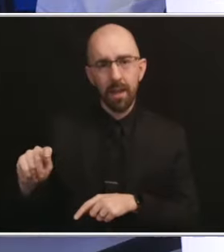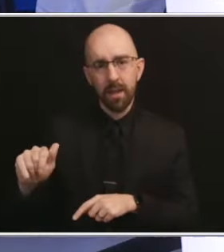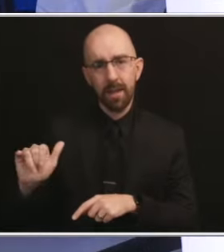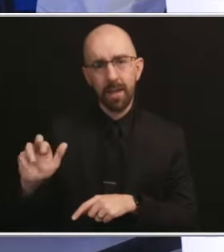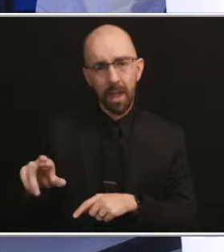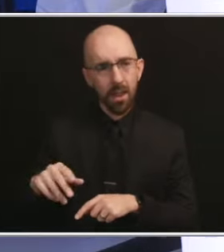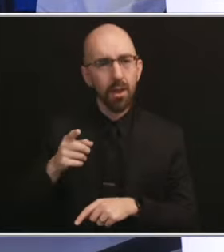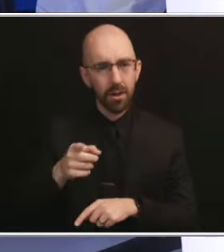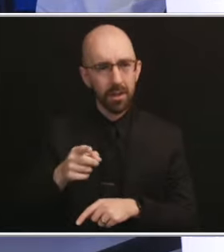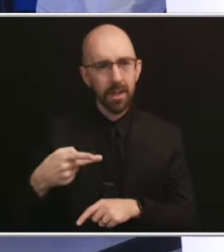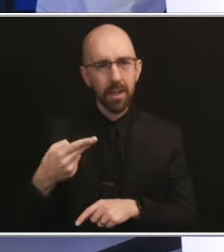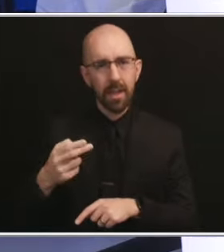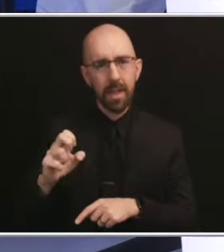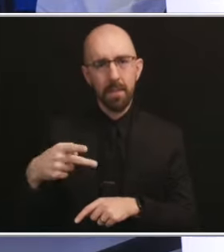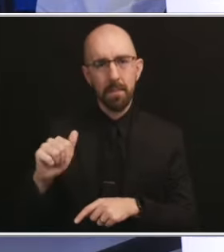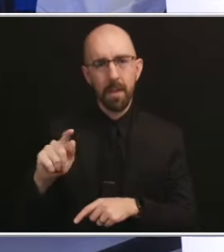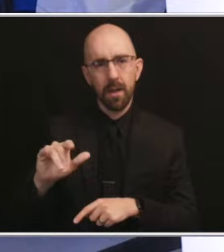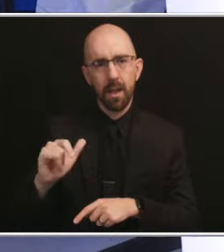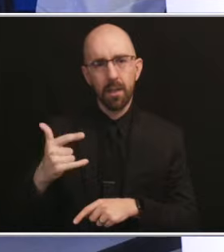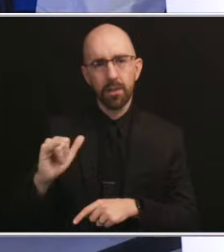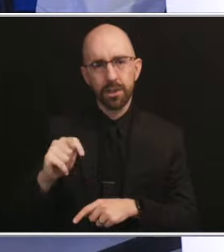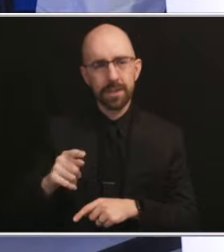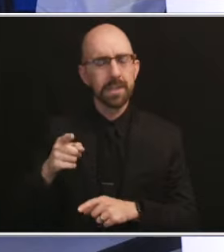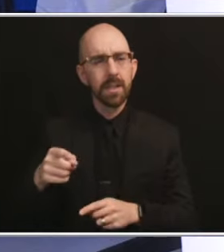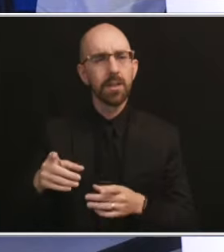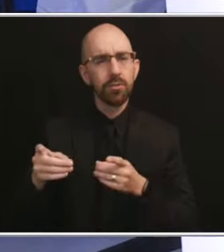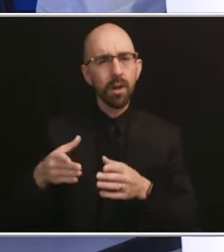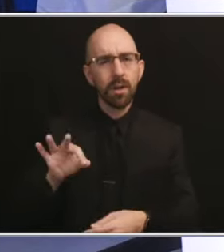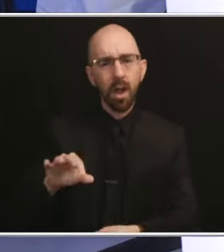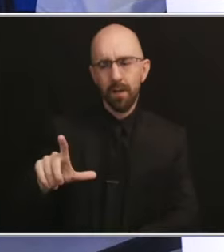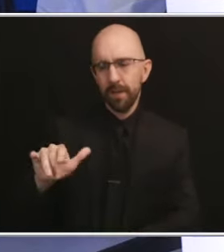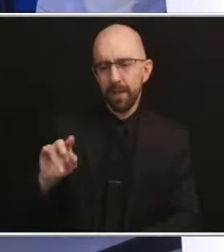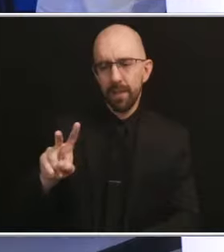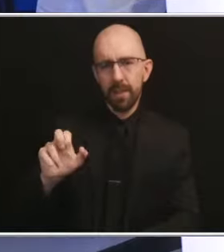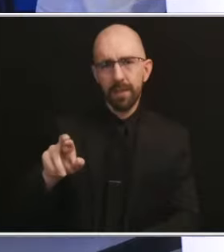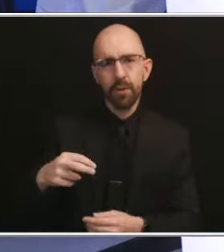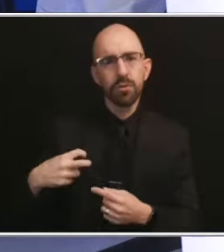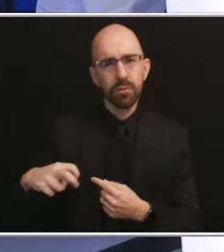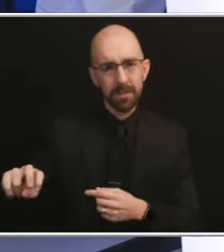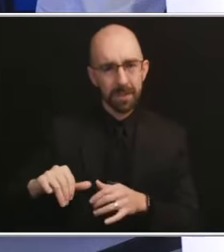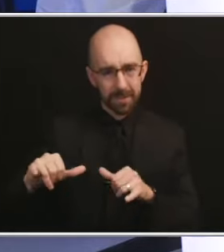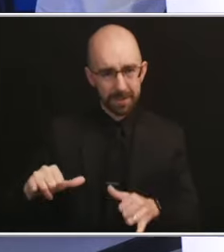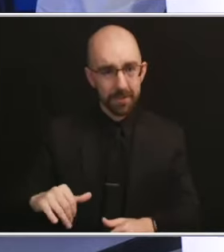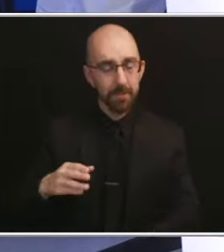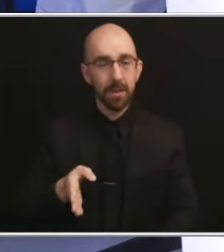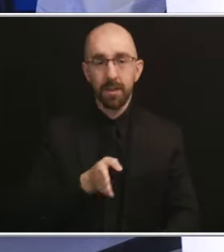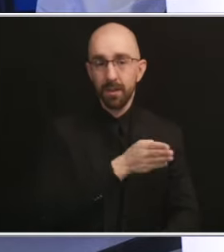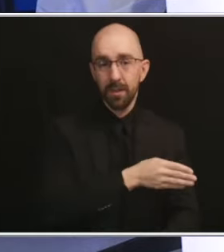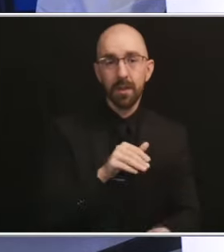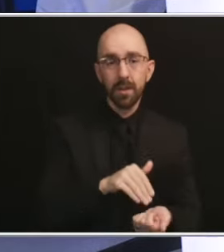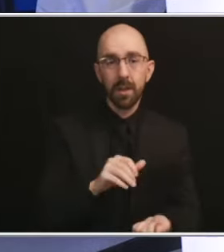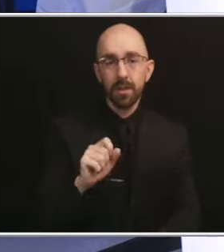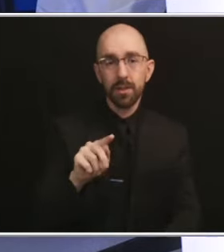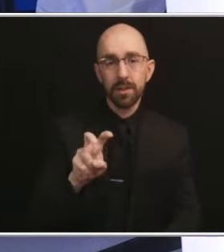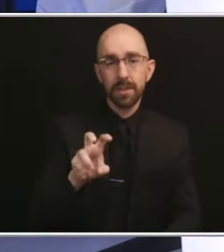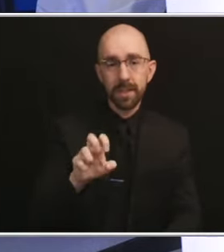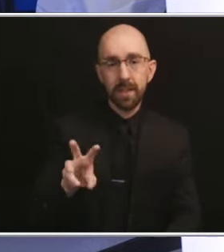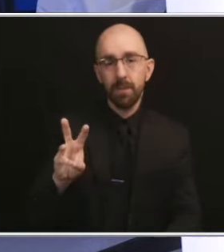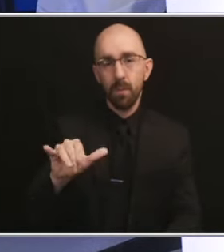the director of our liver transplant program here at the health system. And to my left is Dr. Steve Wyman. He's a